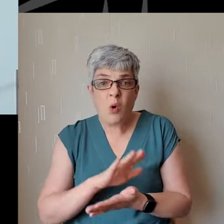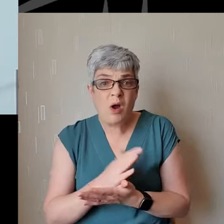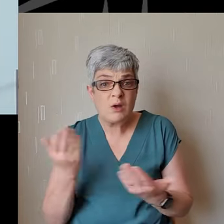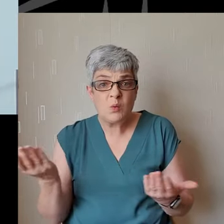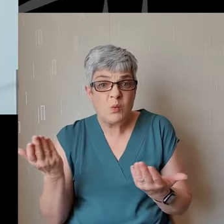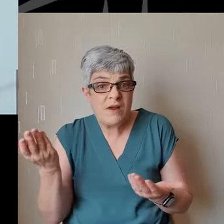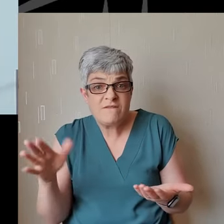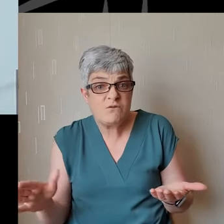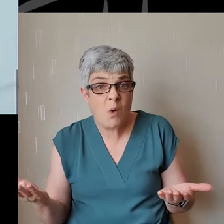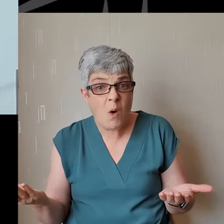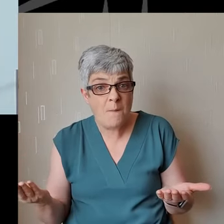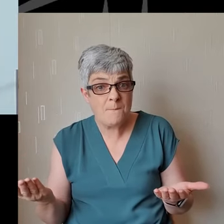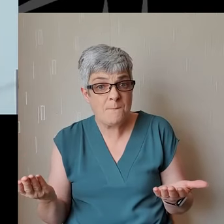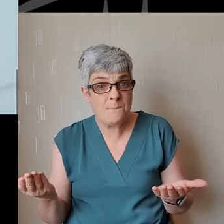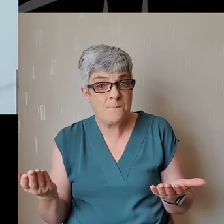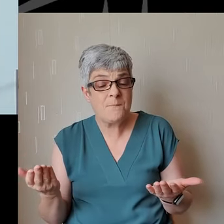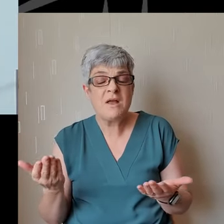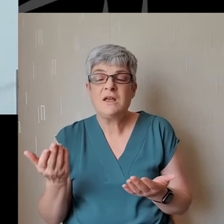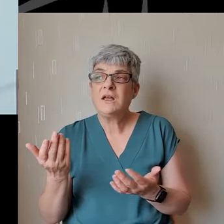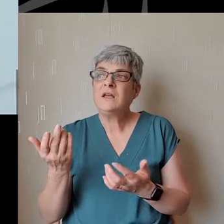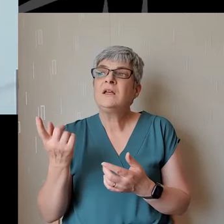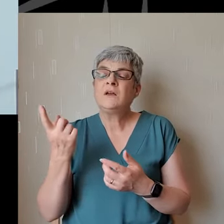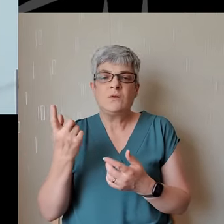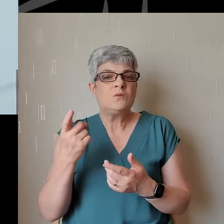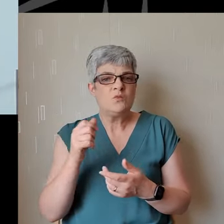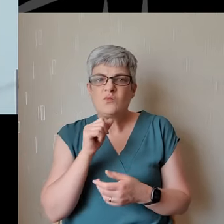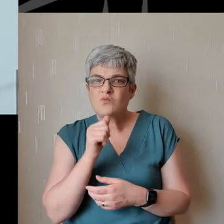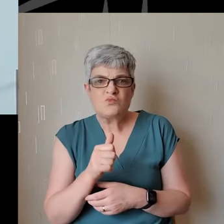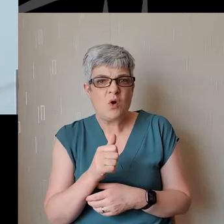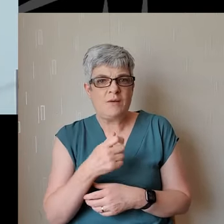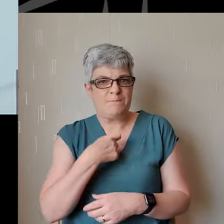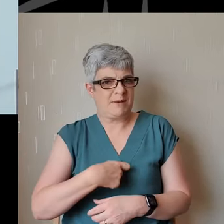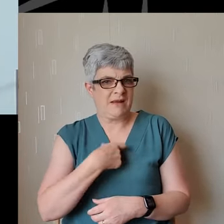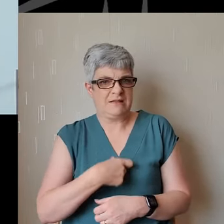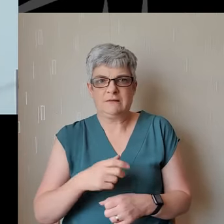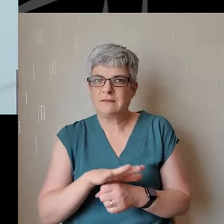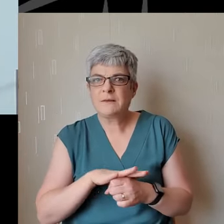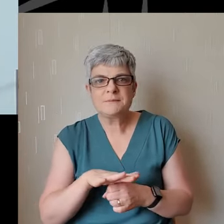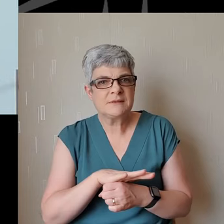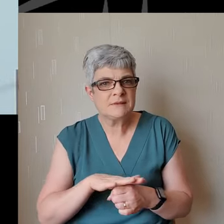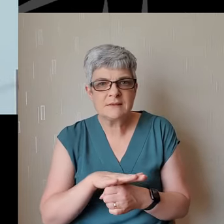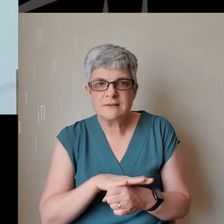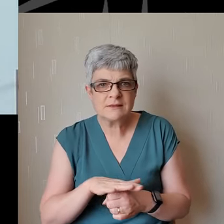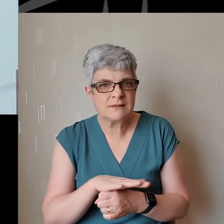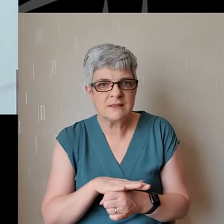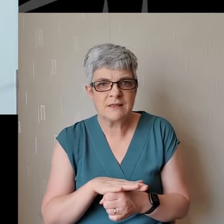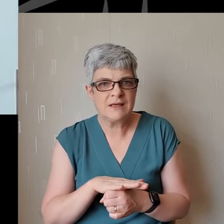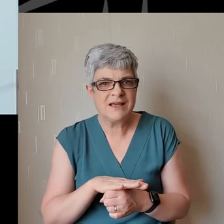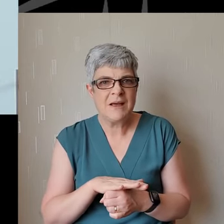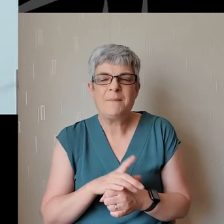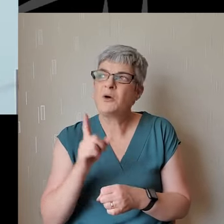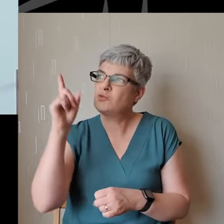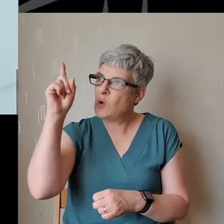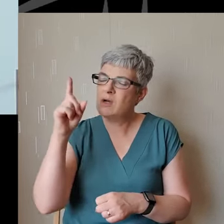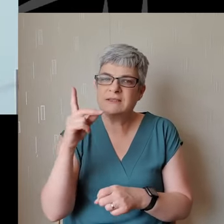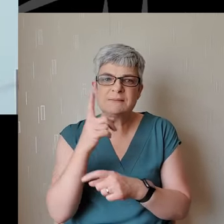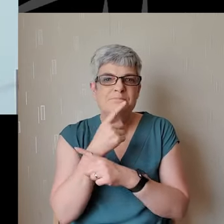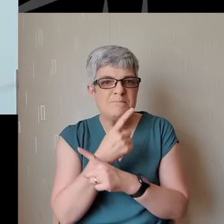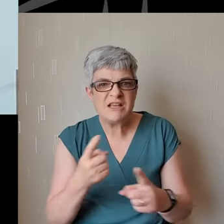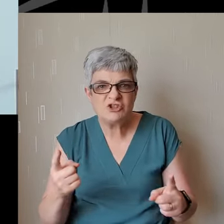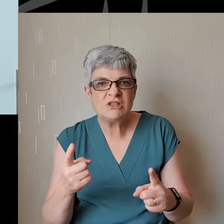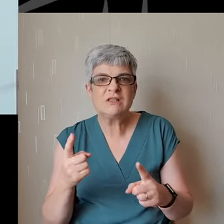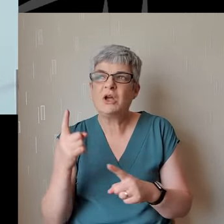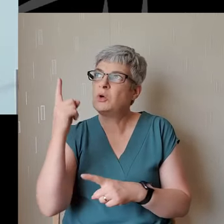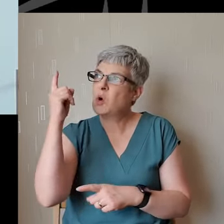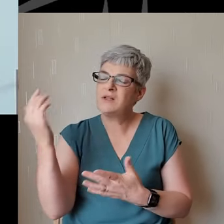in this Luke's gospel, the source of joy is not in the personal circumstances, but in God's mission, God's